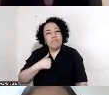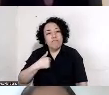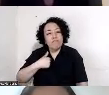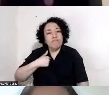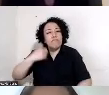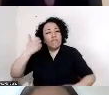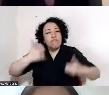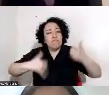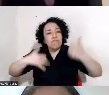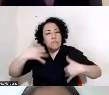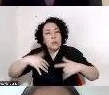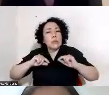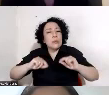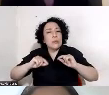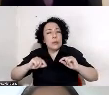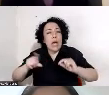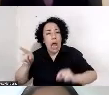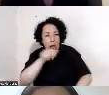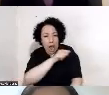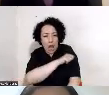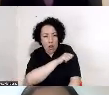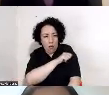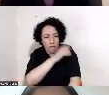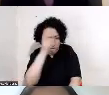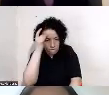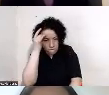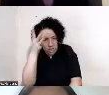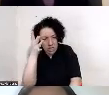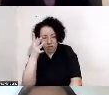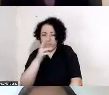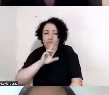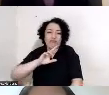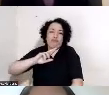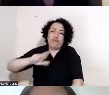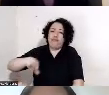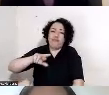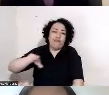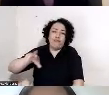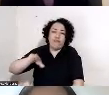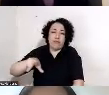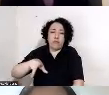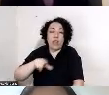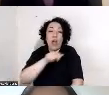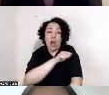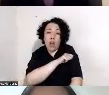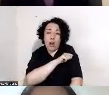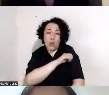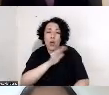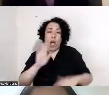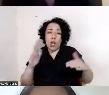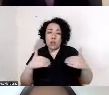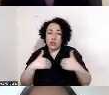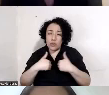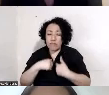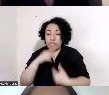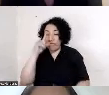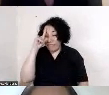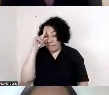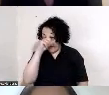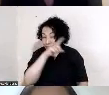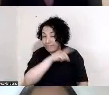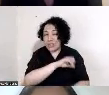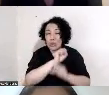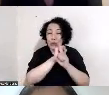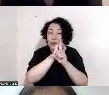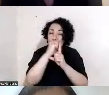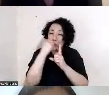foi tudo um mar de rosas para esses alunos. Geralmente, alunos com autismo se sentem sozinhos, têm problemas sociais e têm muitos